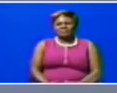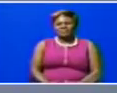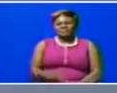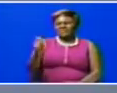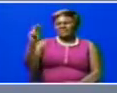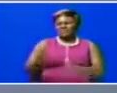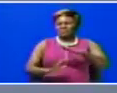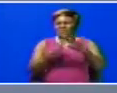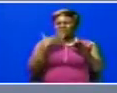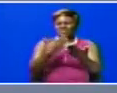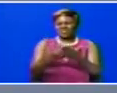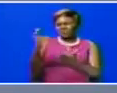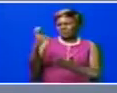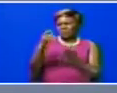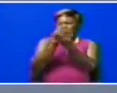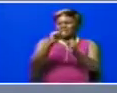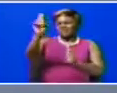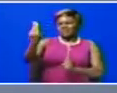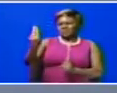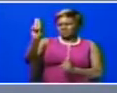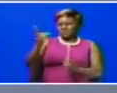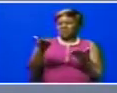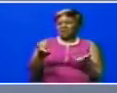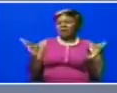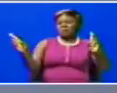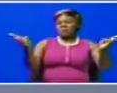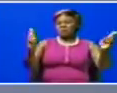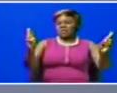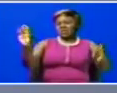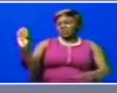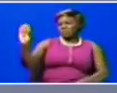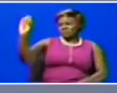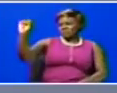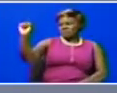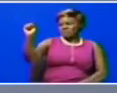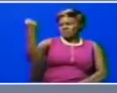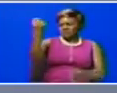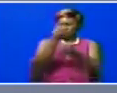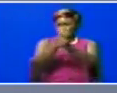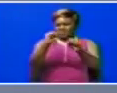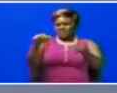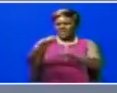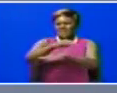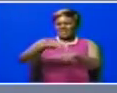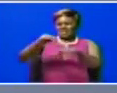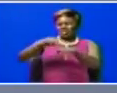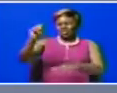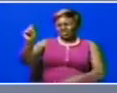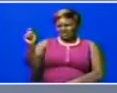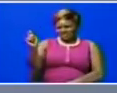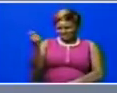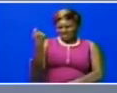You're on KTN Prime. Thank you for staying with us. President Uhuru Kenyatta is now set to be sworn in as the fifth president of the Republic of